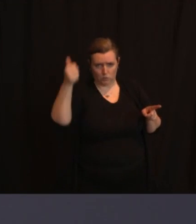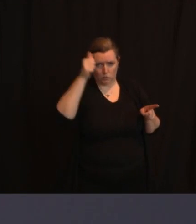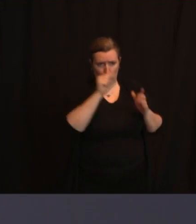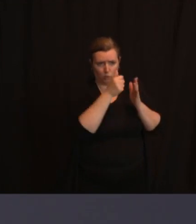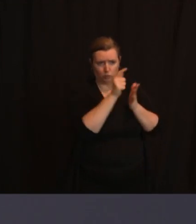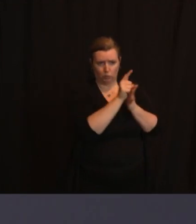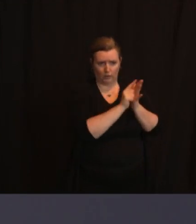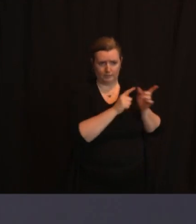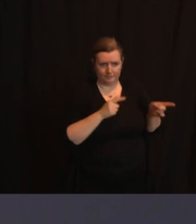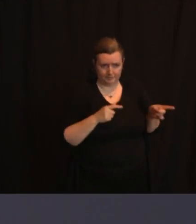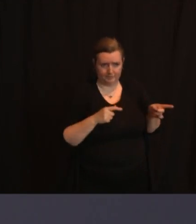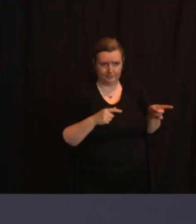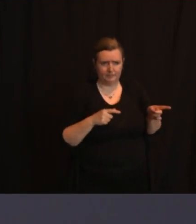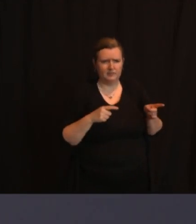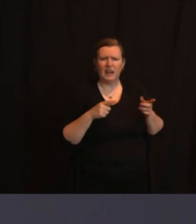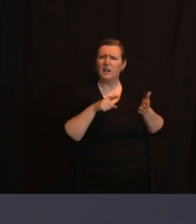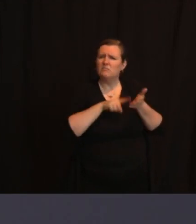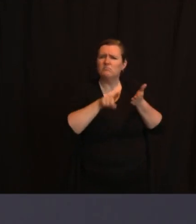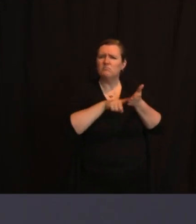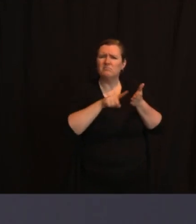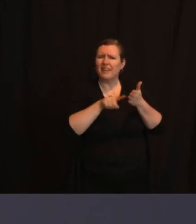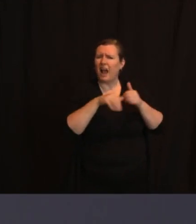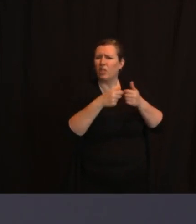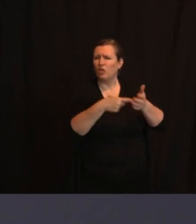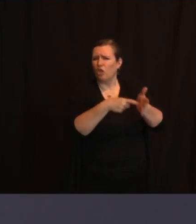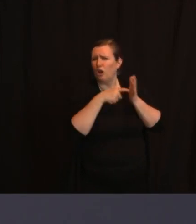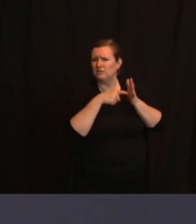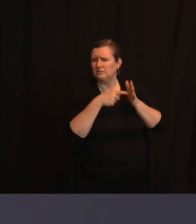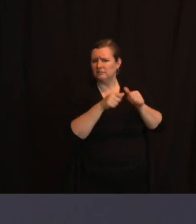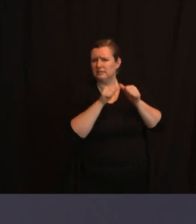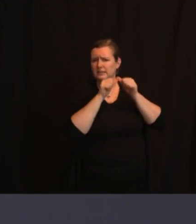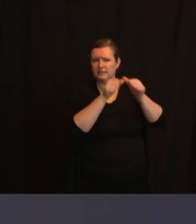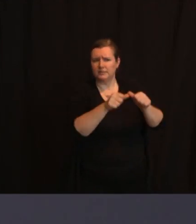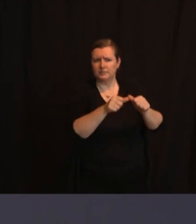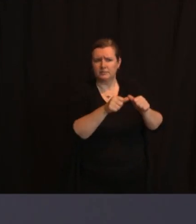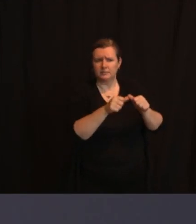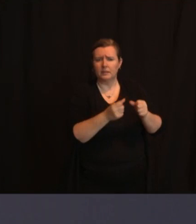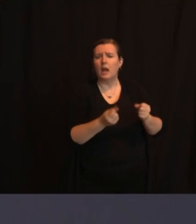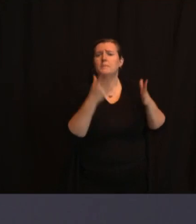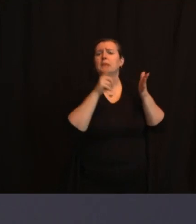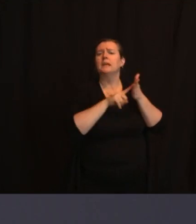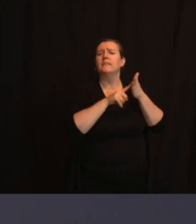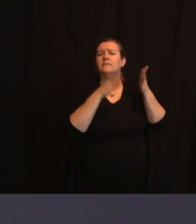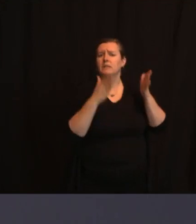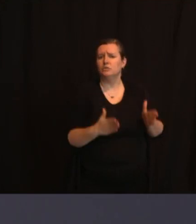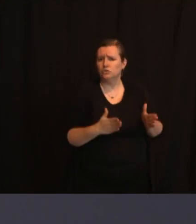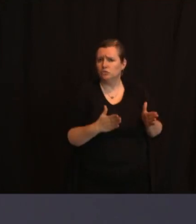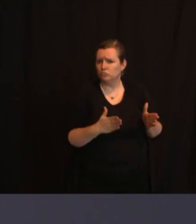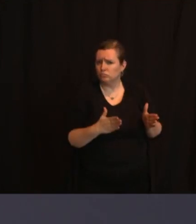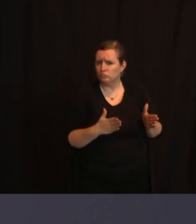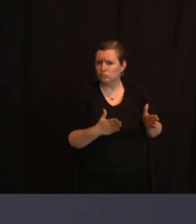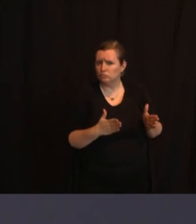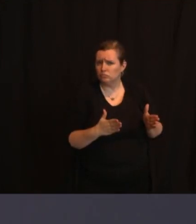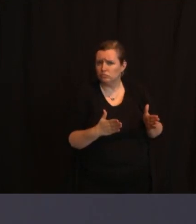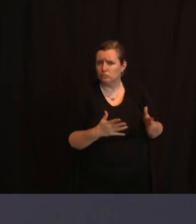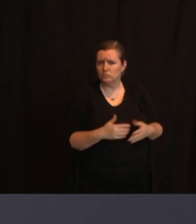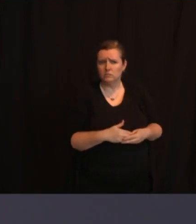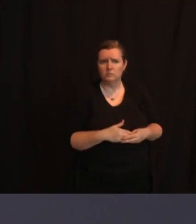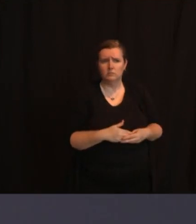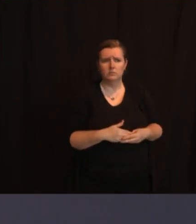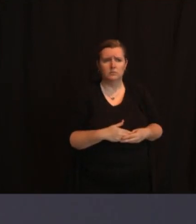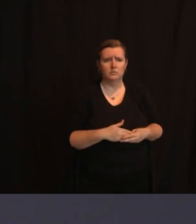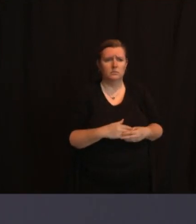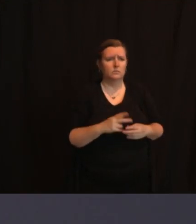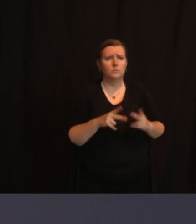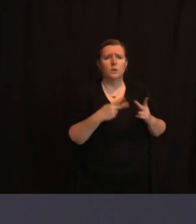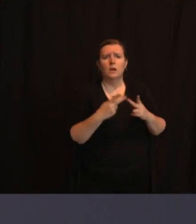take? And can you just give us an idea about how many investigators are working on this? And I guess importantly, what kind of charges potentially